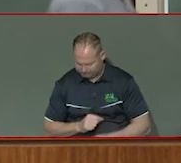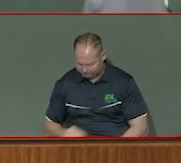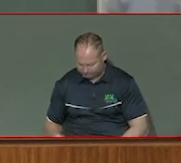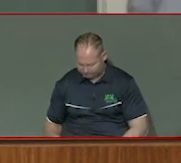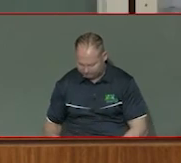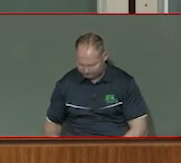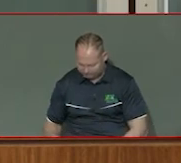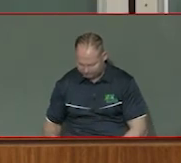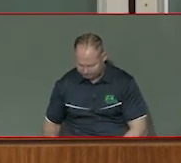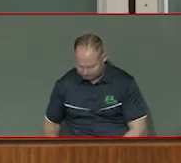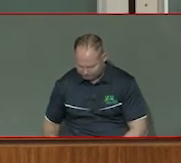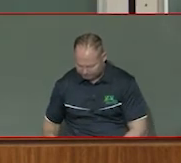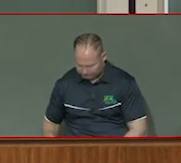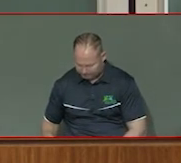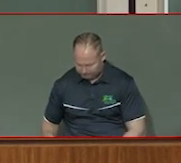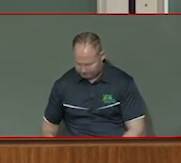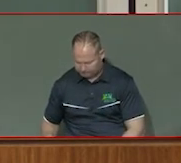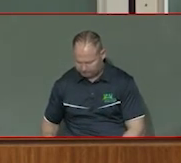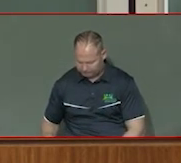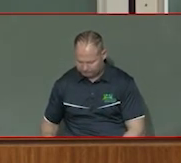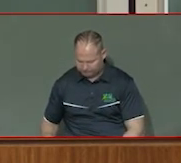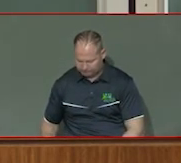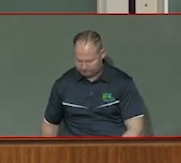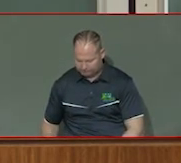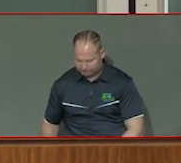All right, thank you. 2 minus 2m squared.